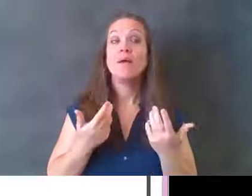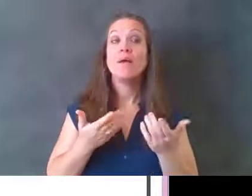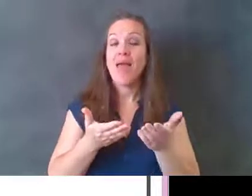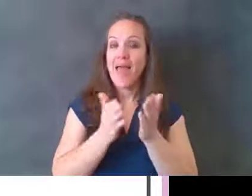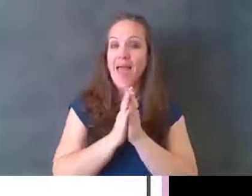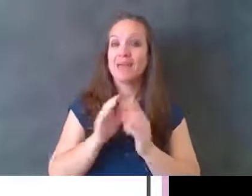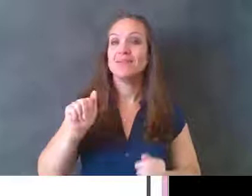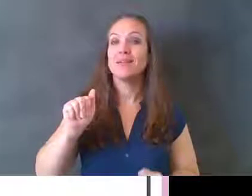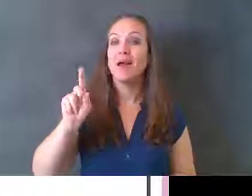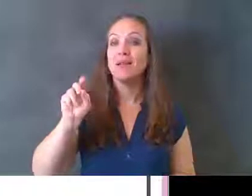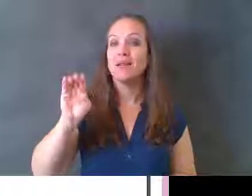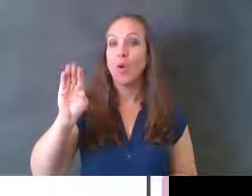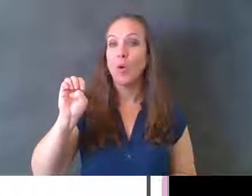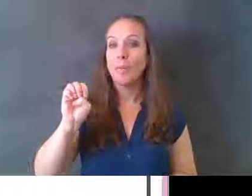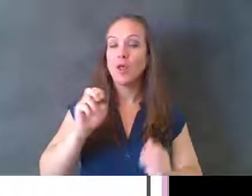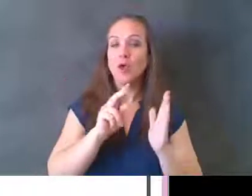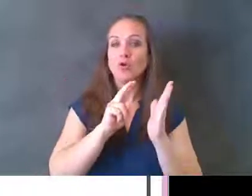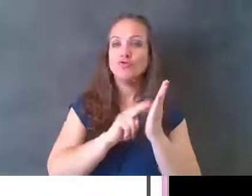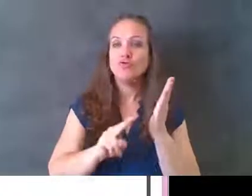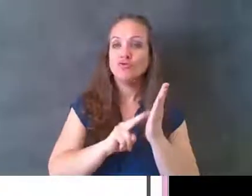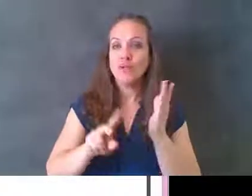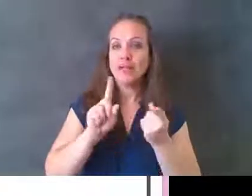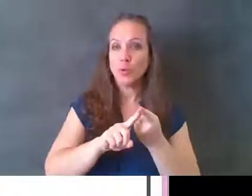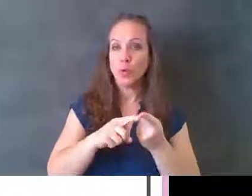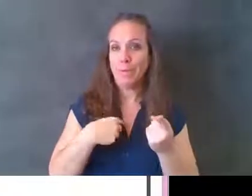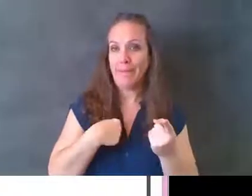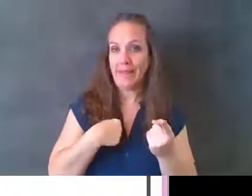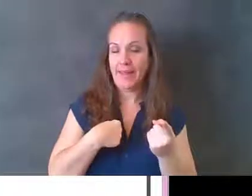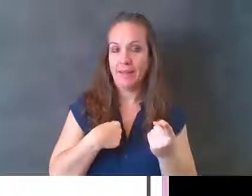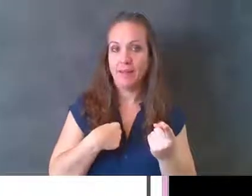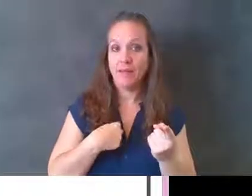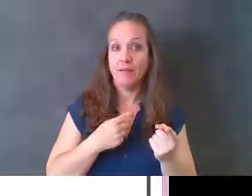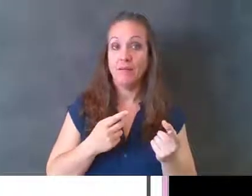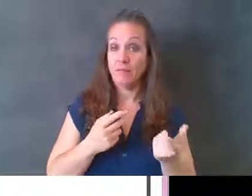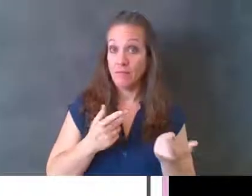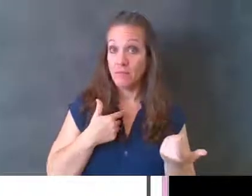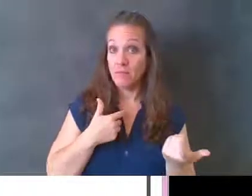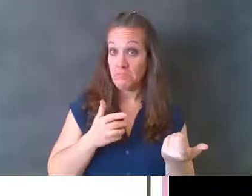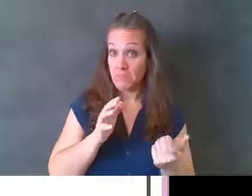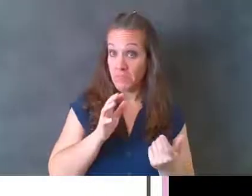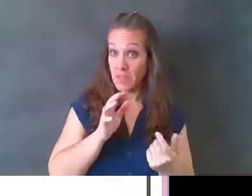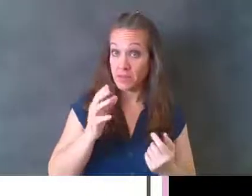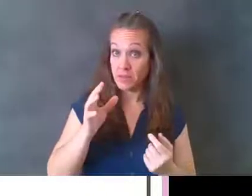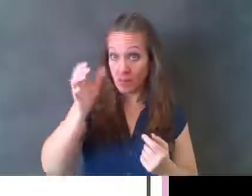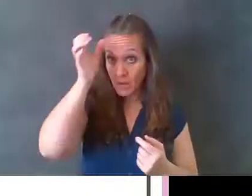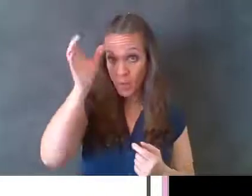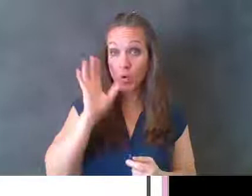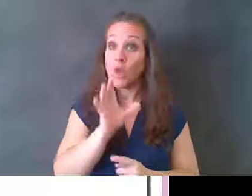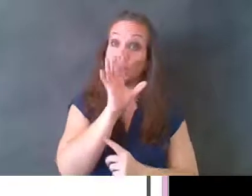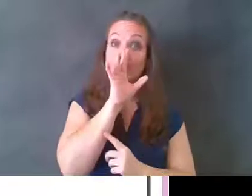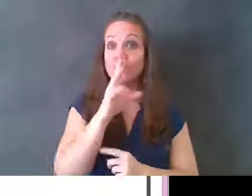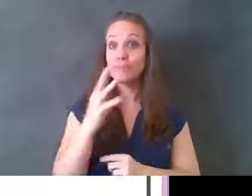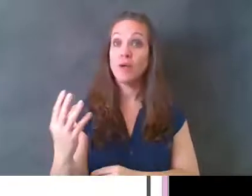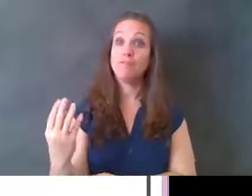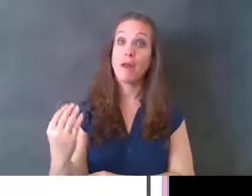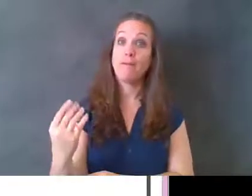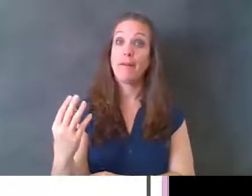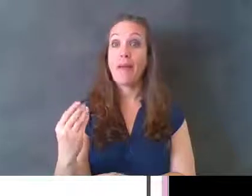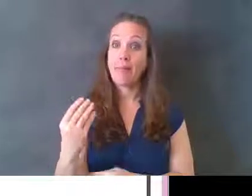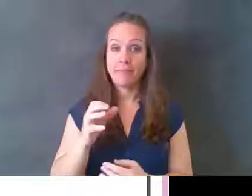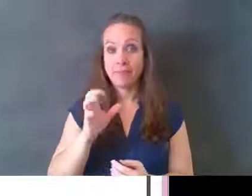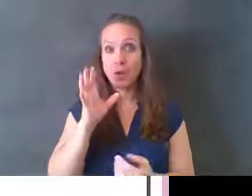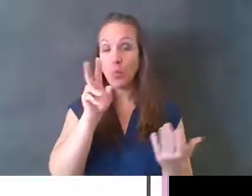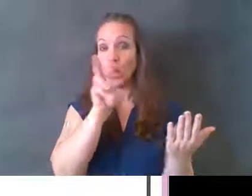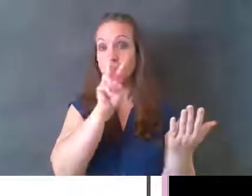document to you. And that way you'll be able to see if the document is reading out loud what you would like it to. So you're going to go on